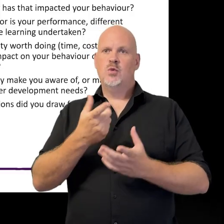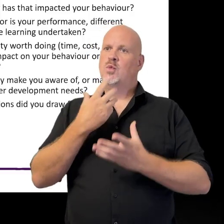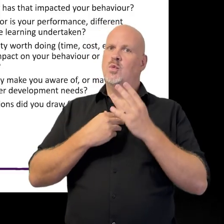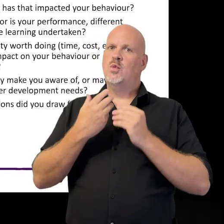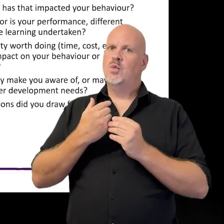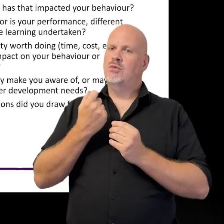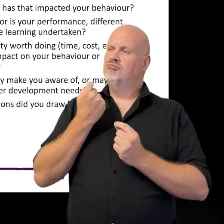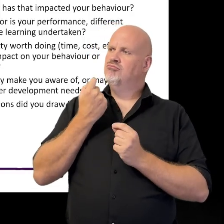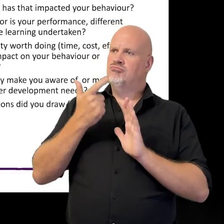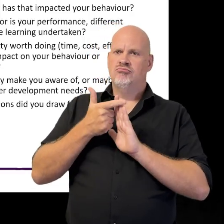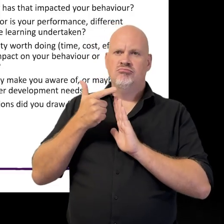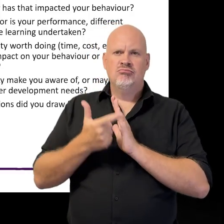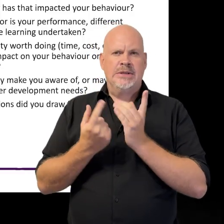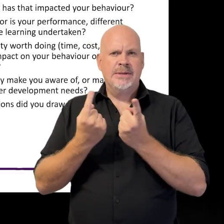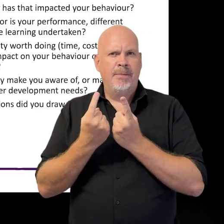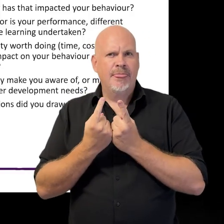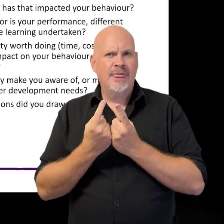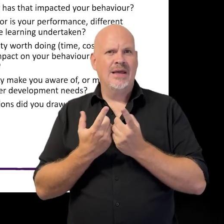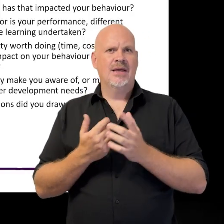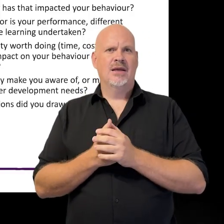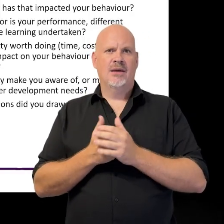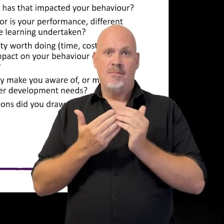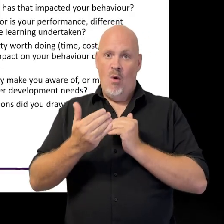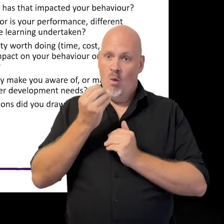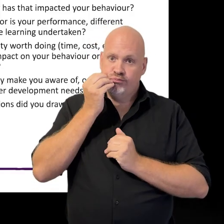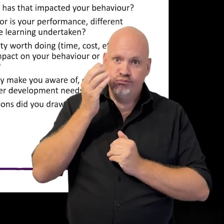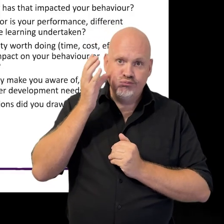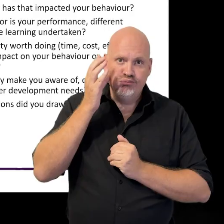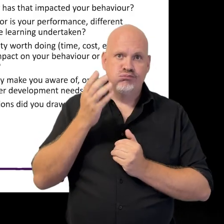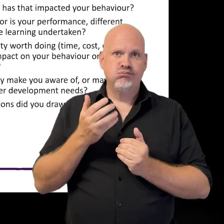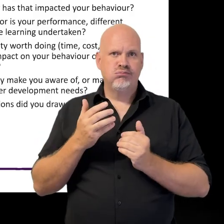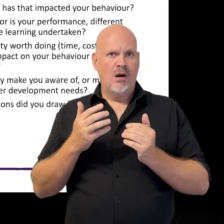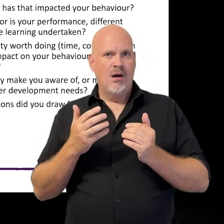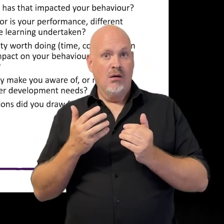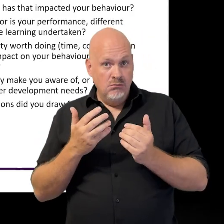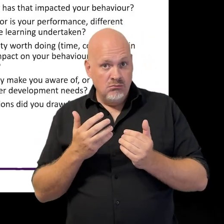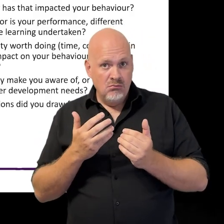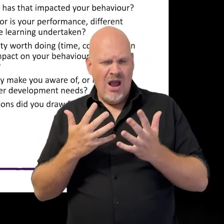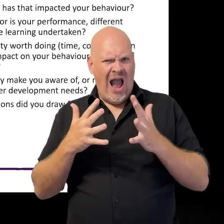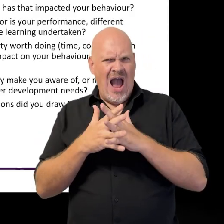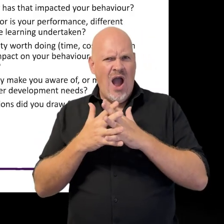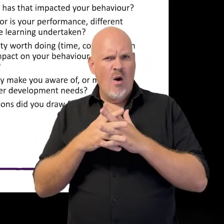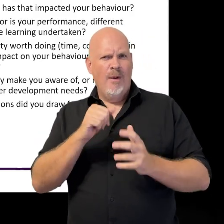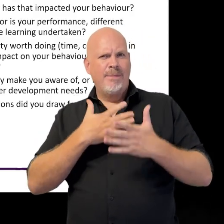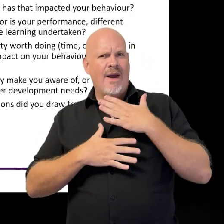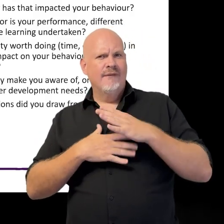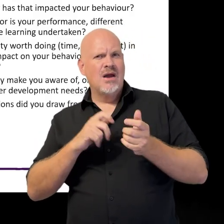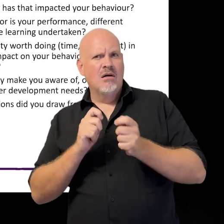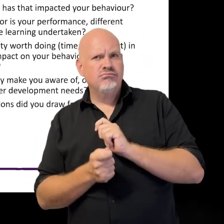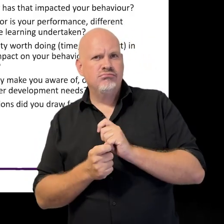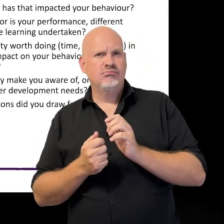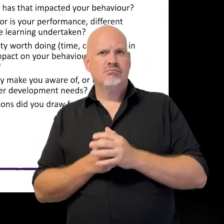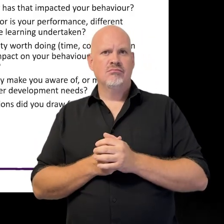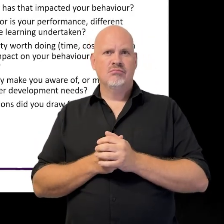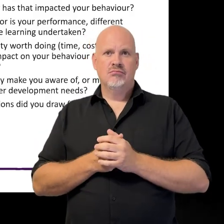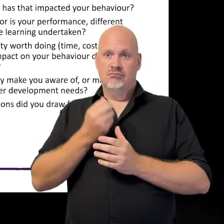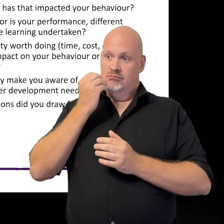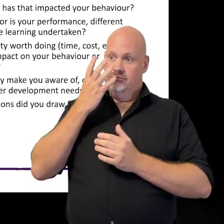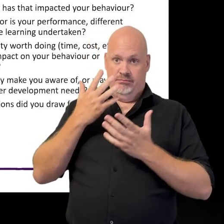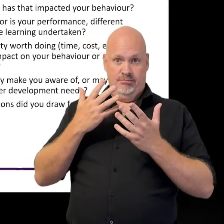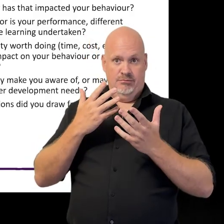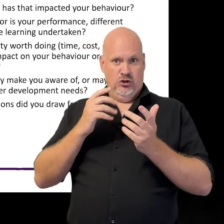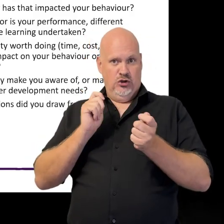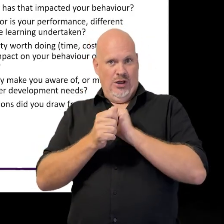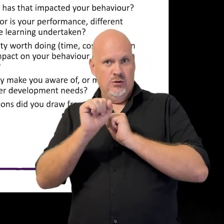how has that impacted behaviour? Has that knowledge made you think differently and therefore do something differently or